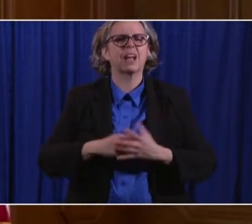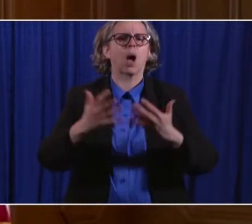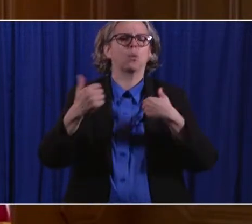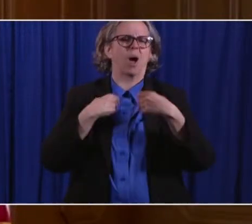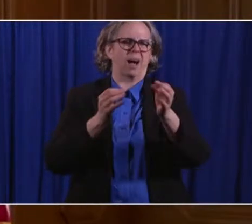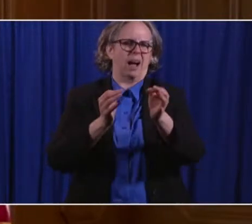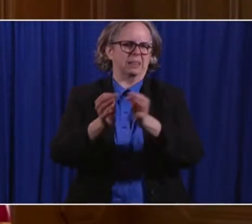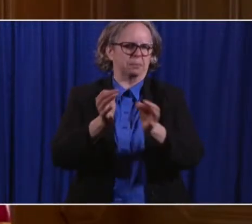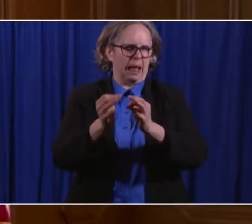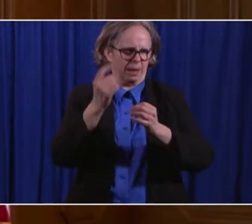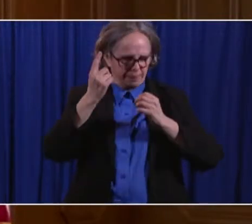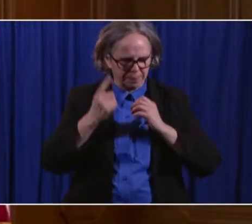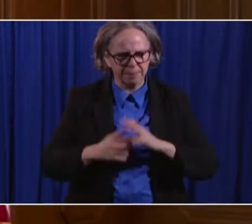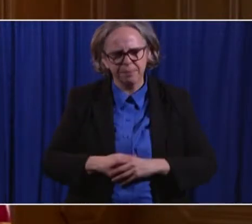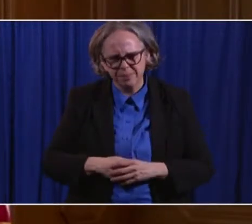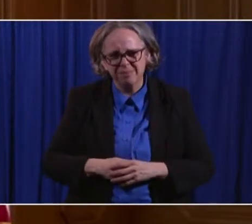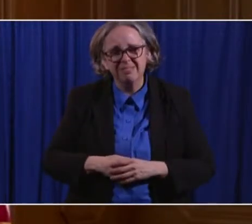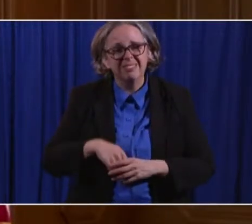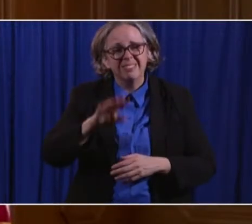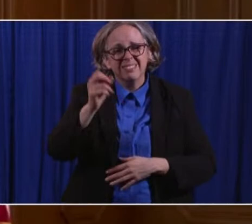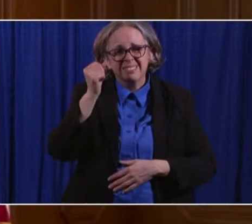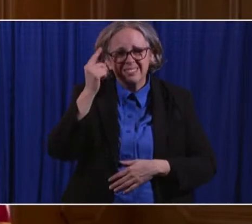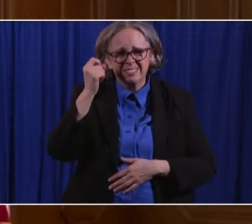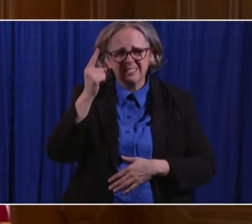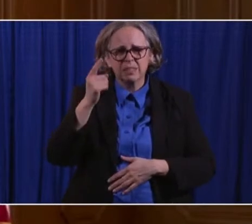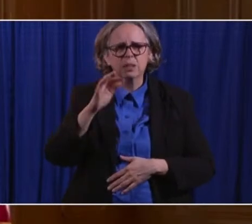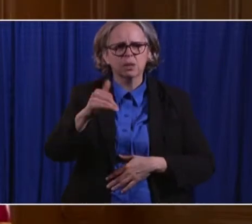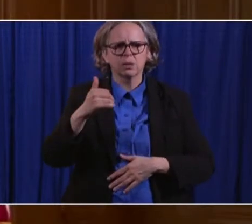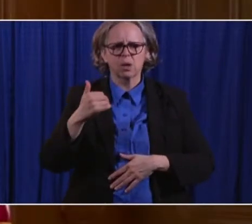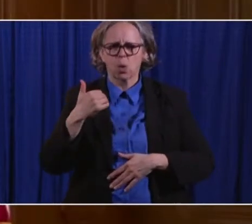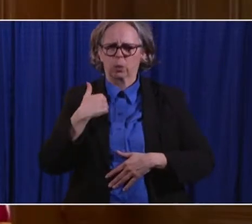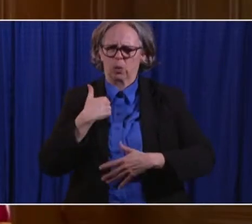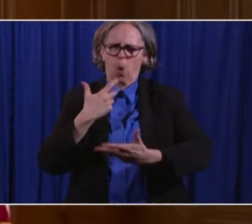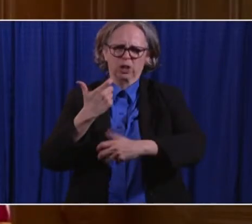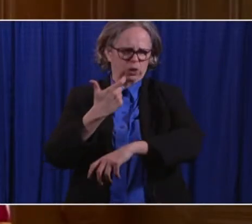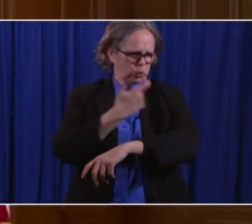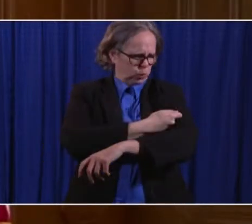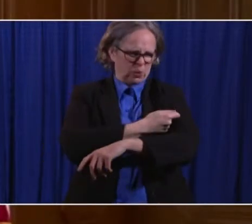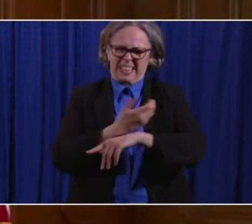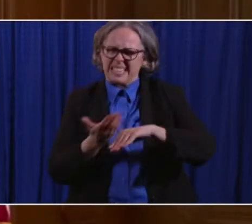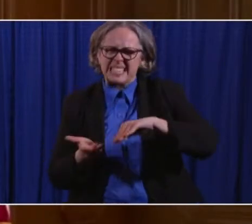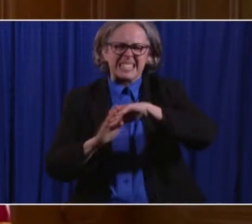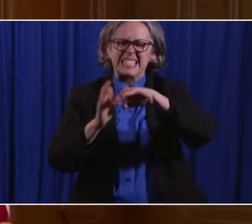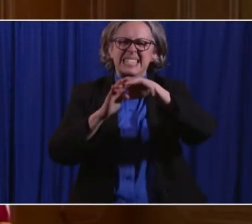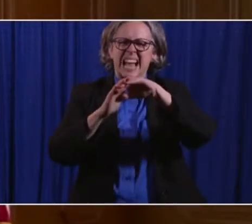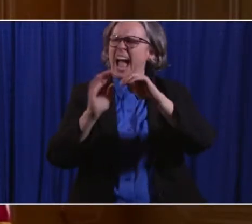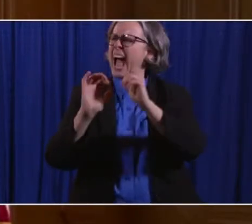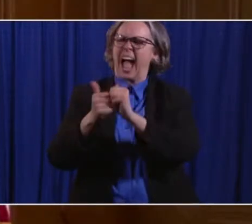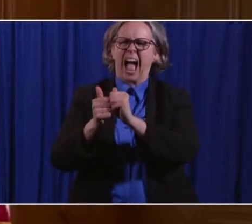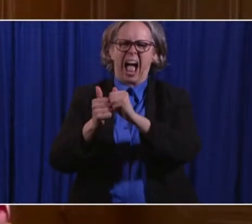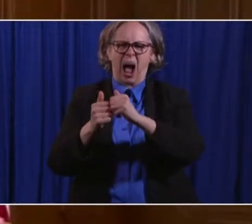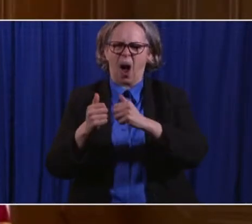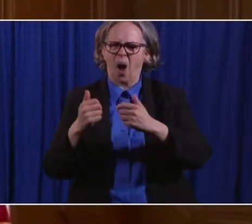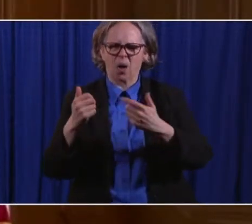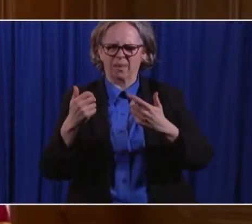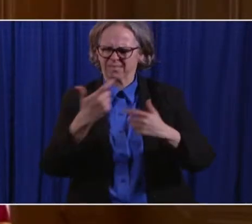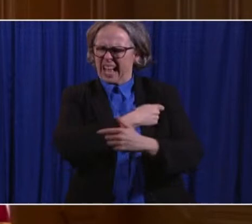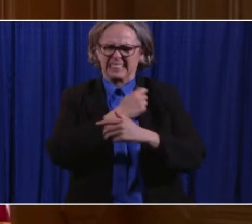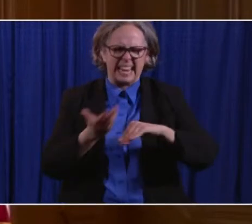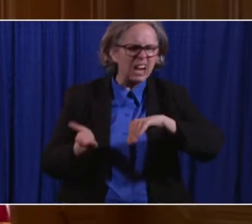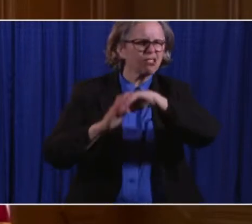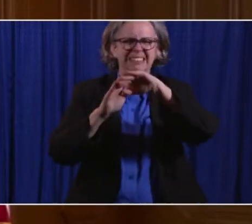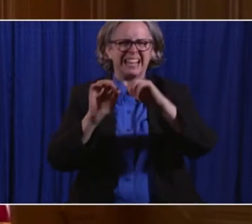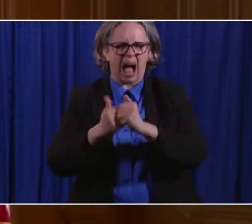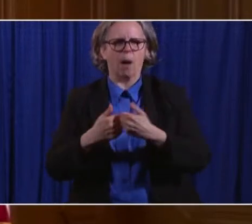we can increase vaccinations. And it really is taking the vaccinations to people